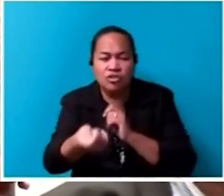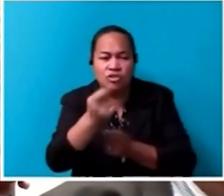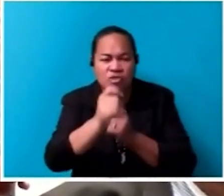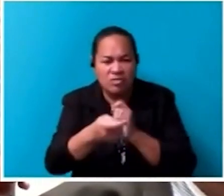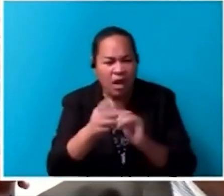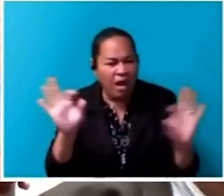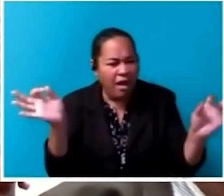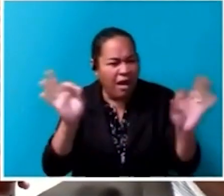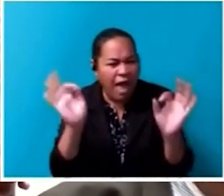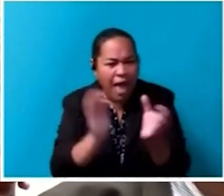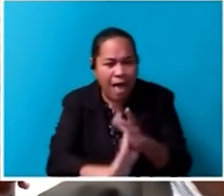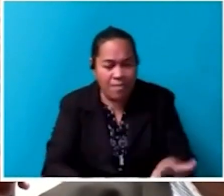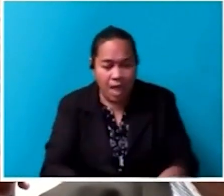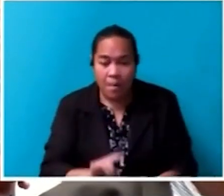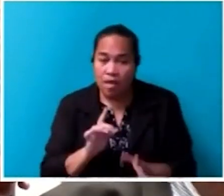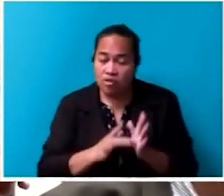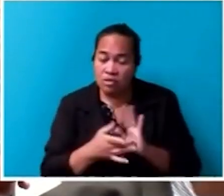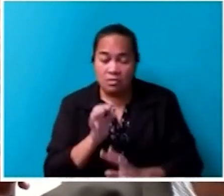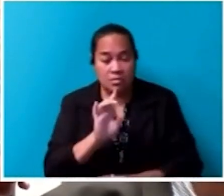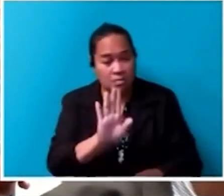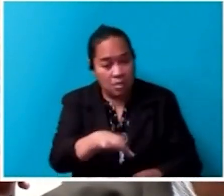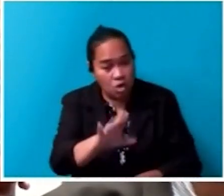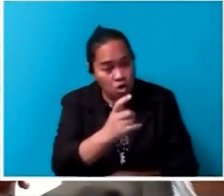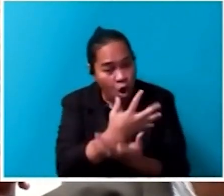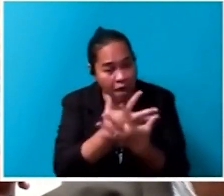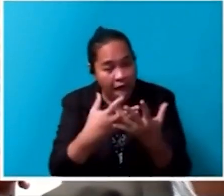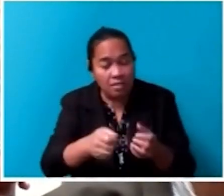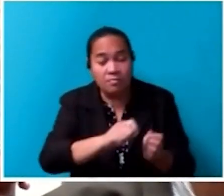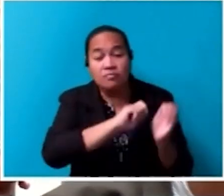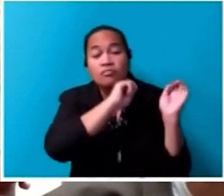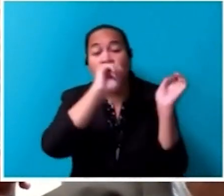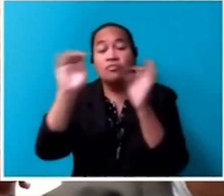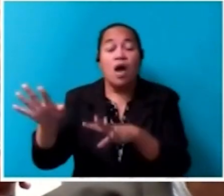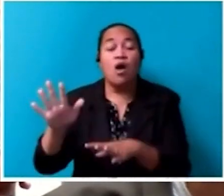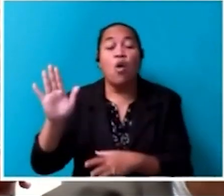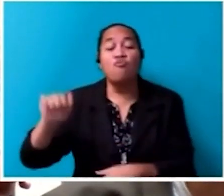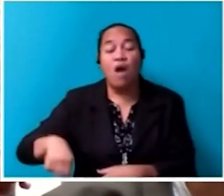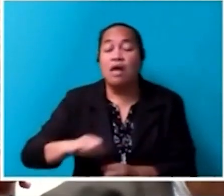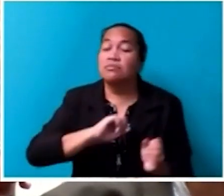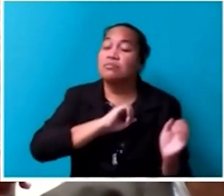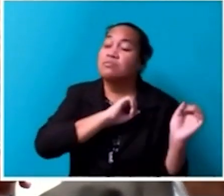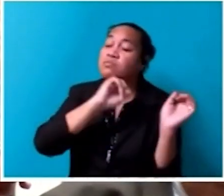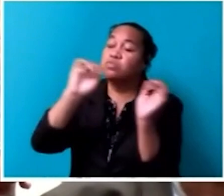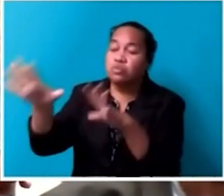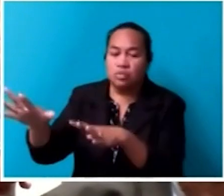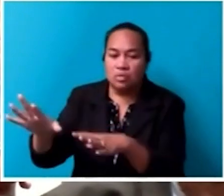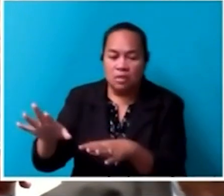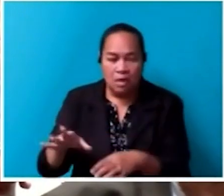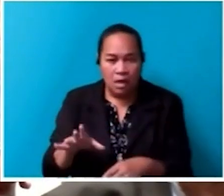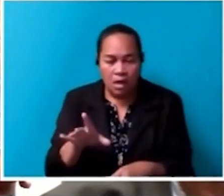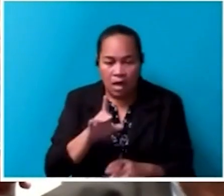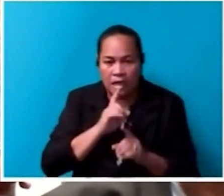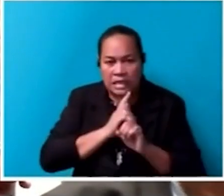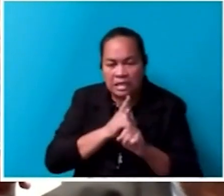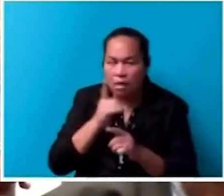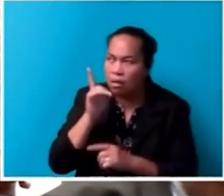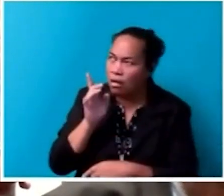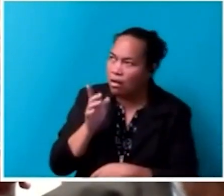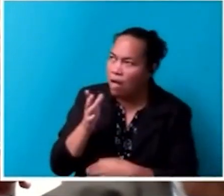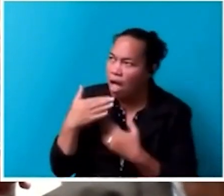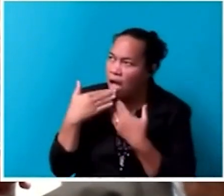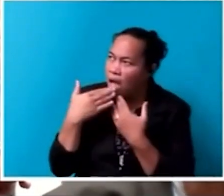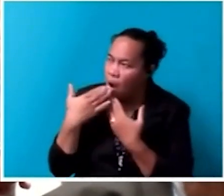instructs them to cast their nets on the right side of the boat. In obedience, through weary and